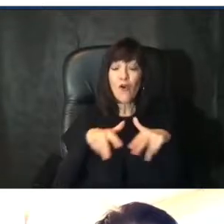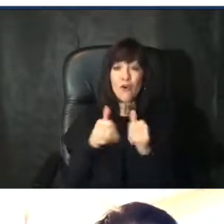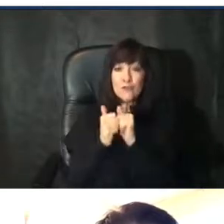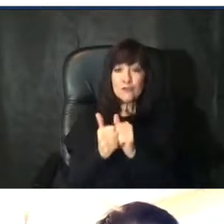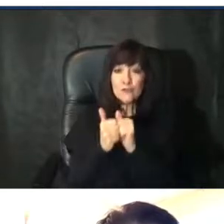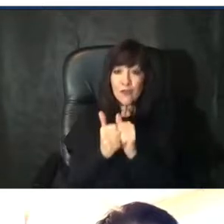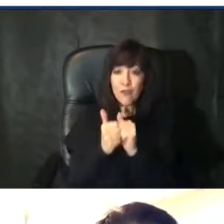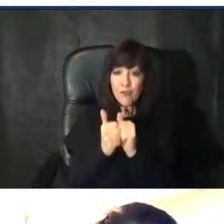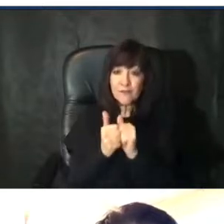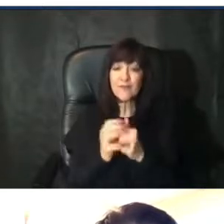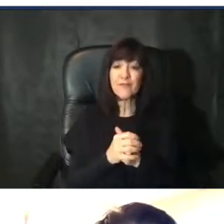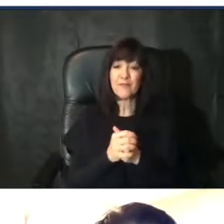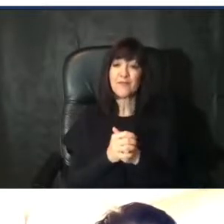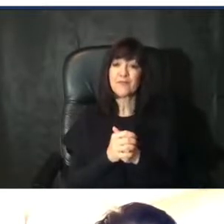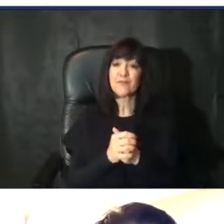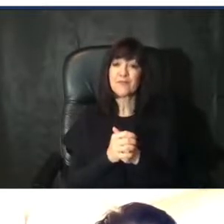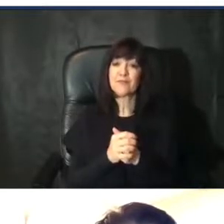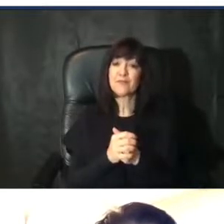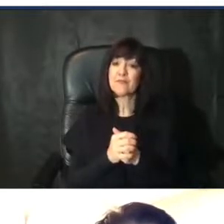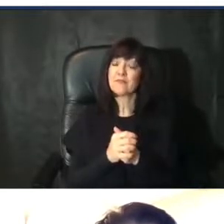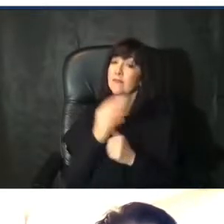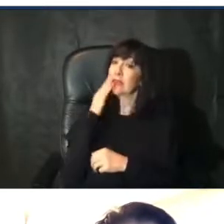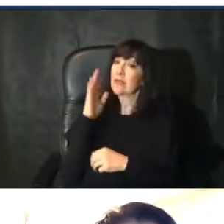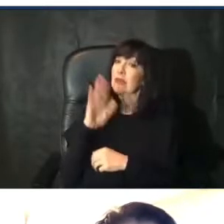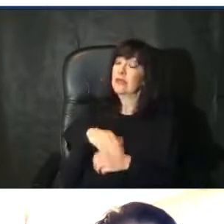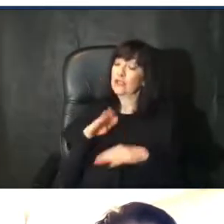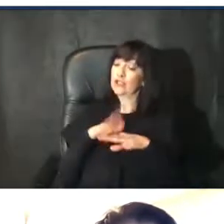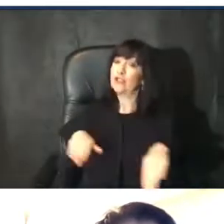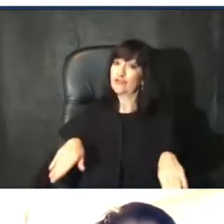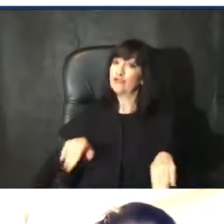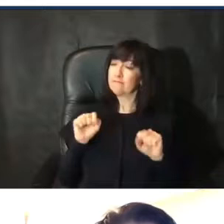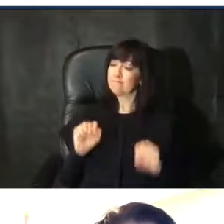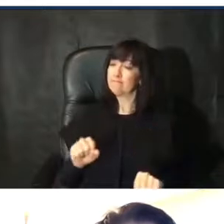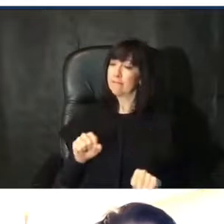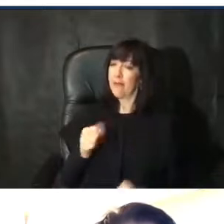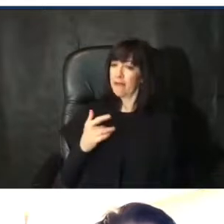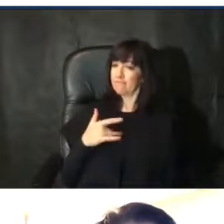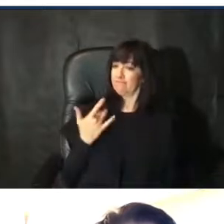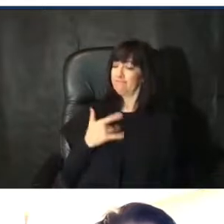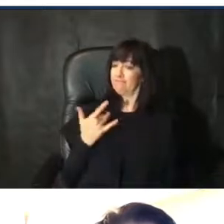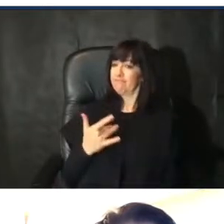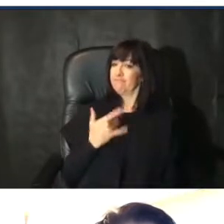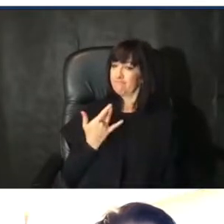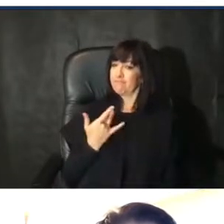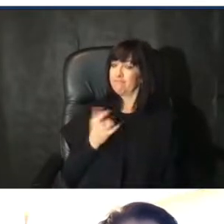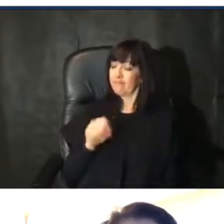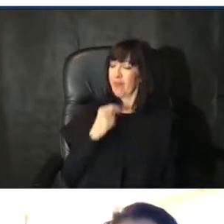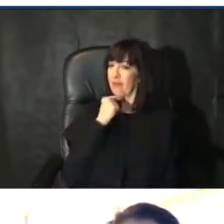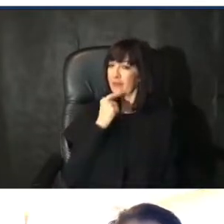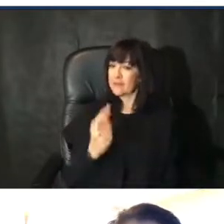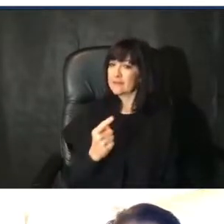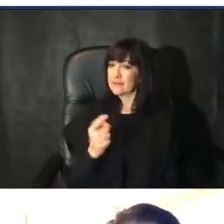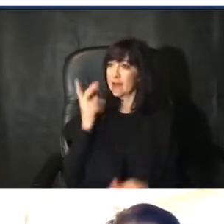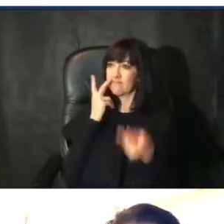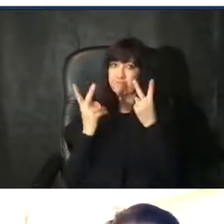Also, children can pick up on the emotions and cues of adults around them. So just like when you're putting your oxygen mask